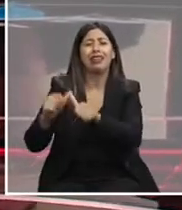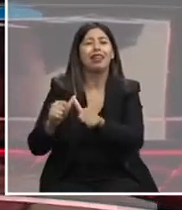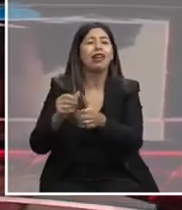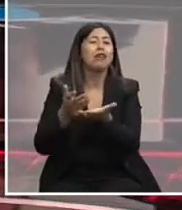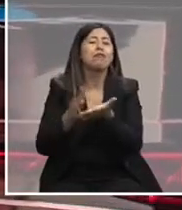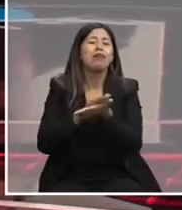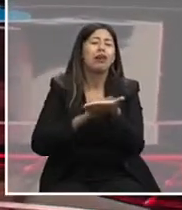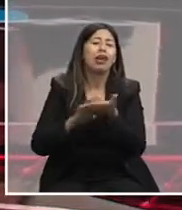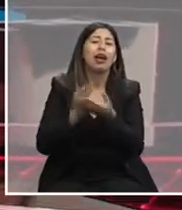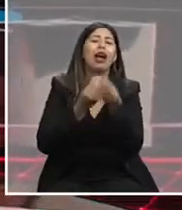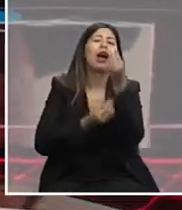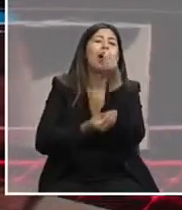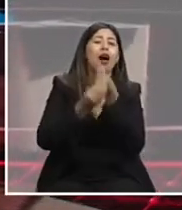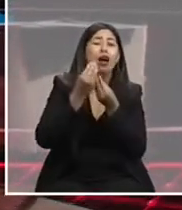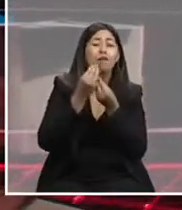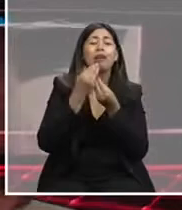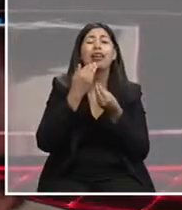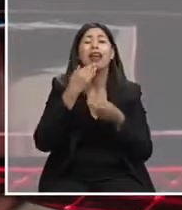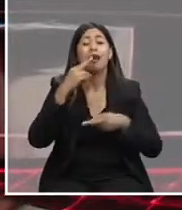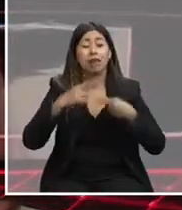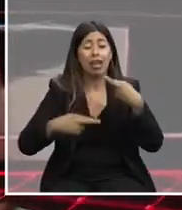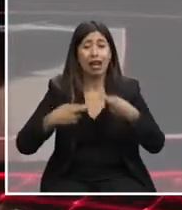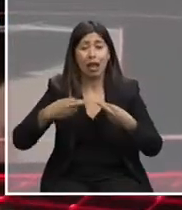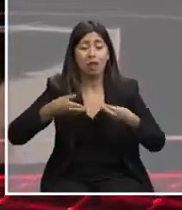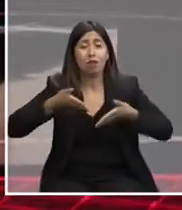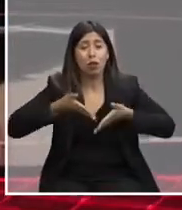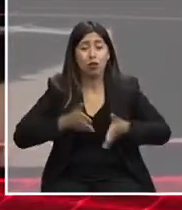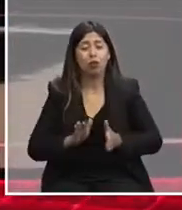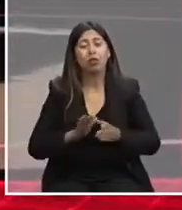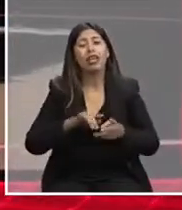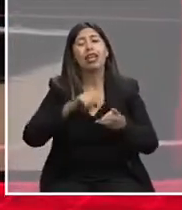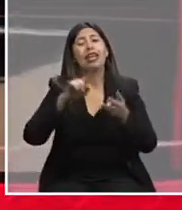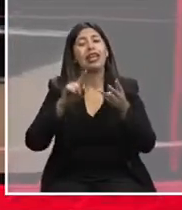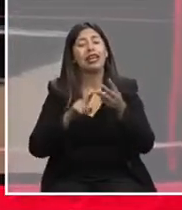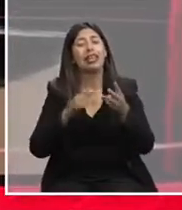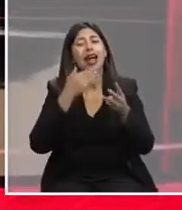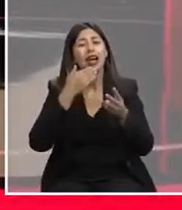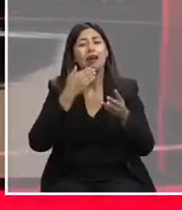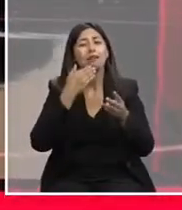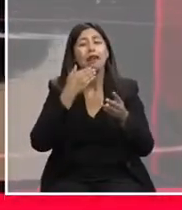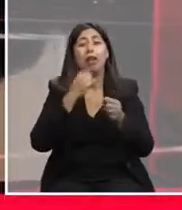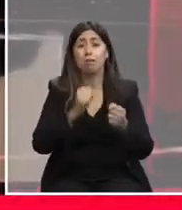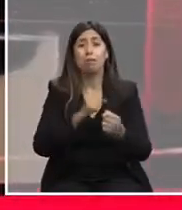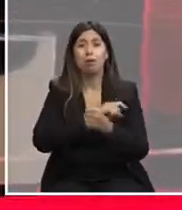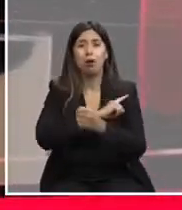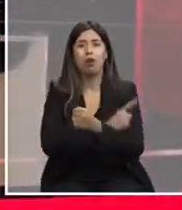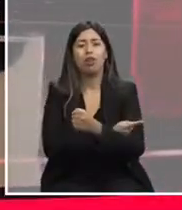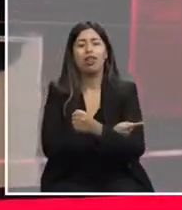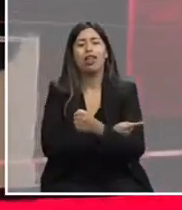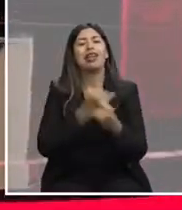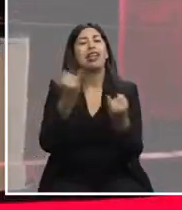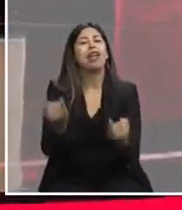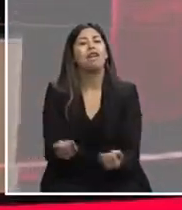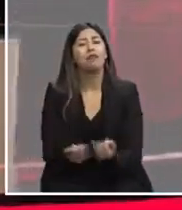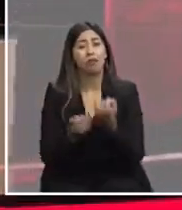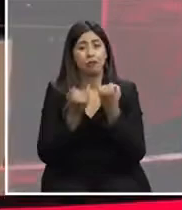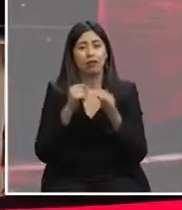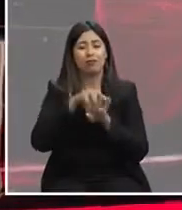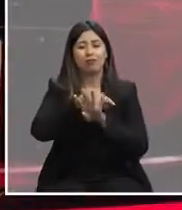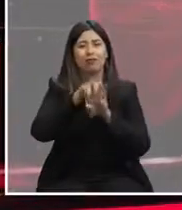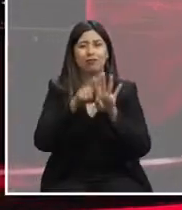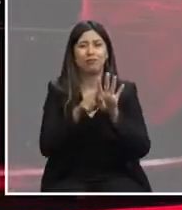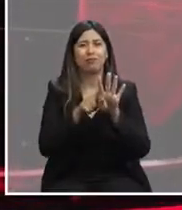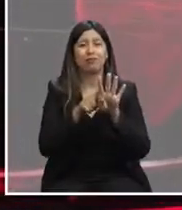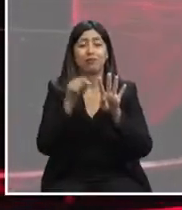and obtaining information. Every time one of these behaviors is performed, our striatum sends